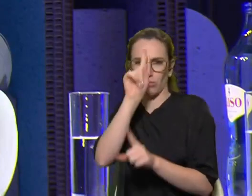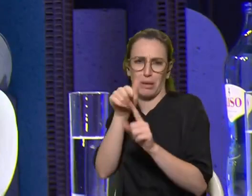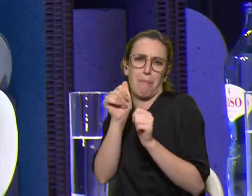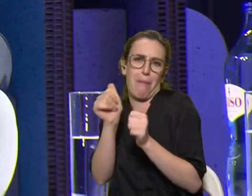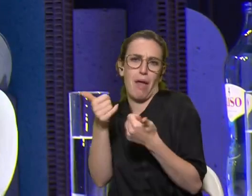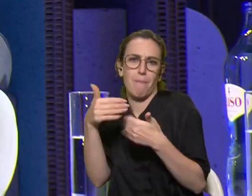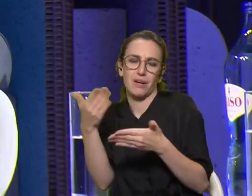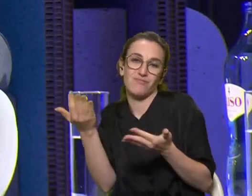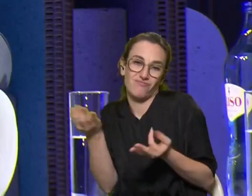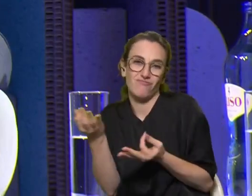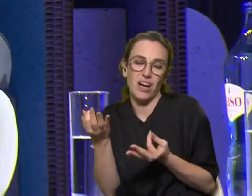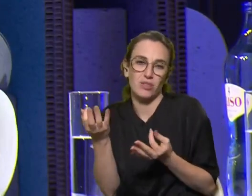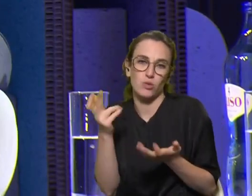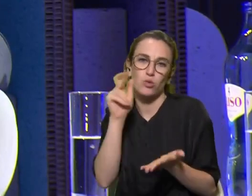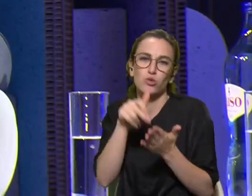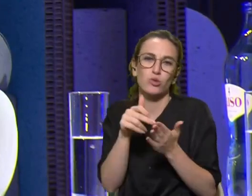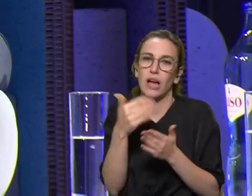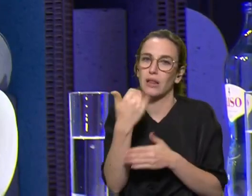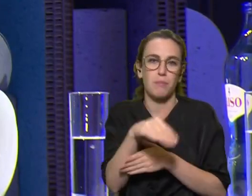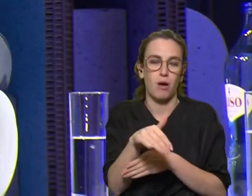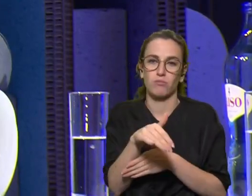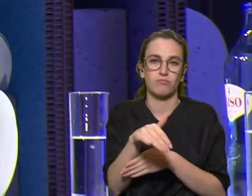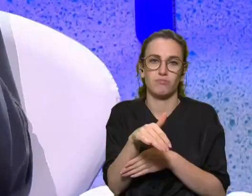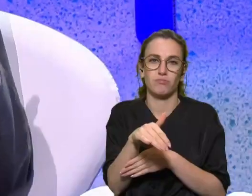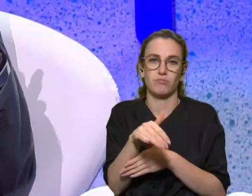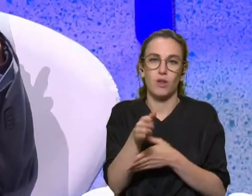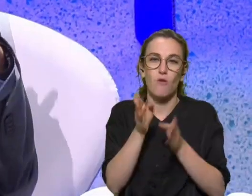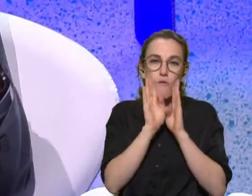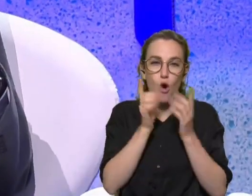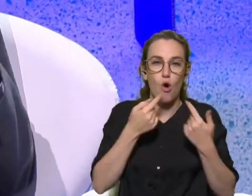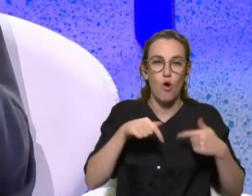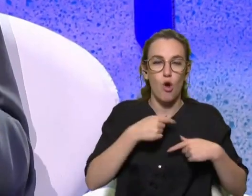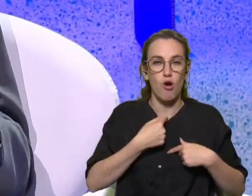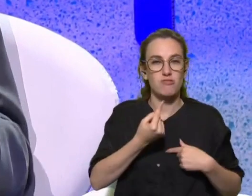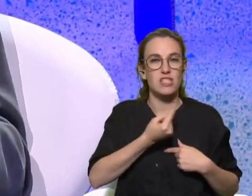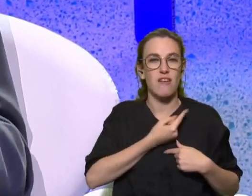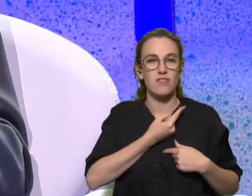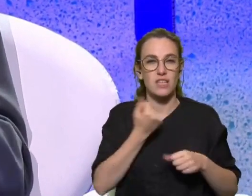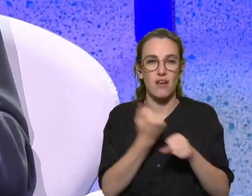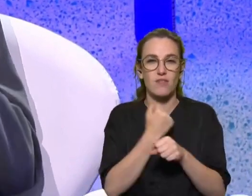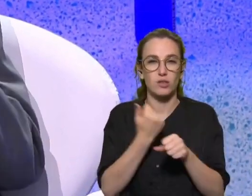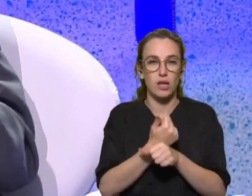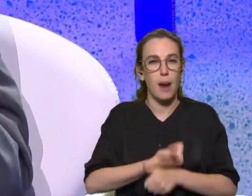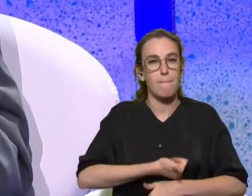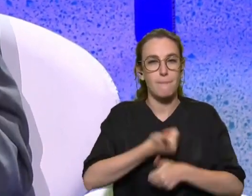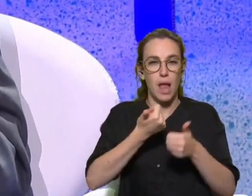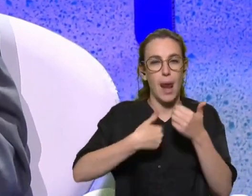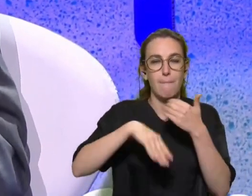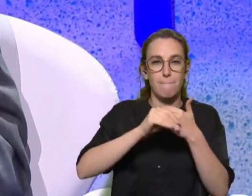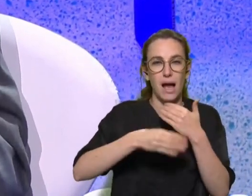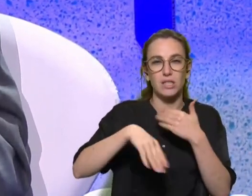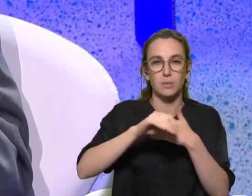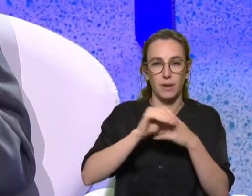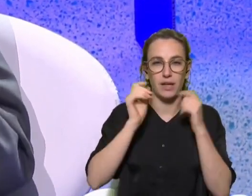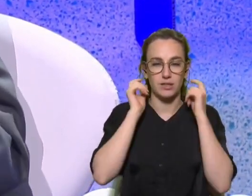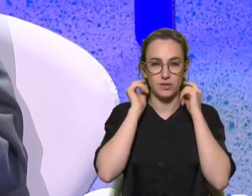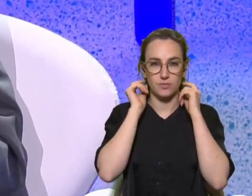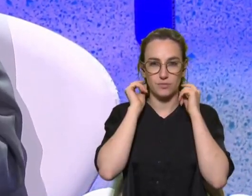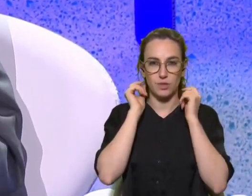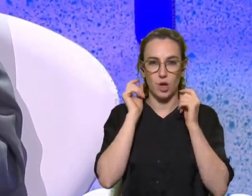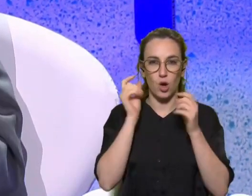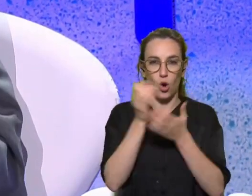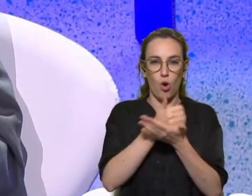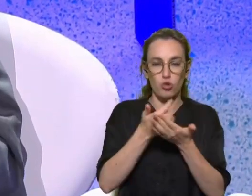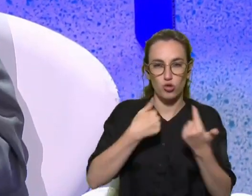a good intention, providing a bad service, a poor service, because we should focus on being more efficient, producing more with